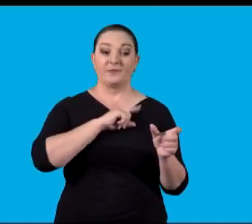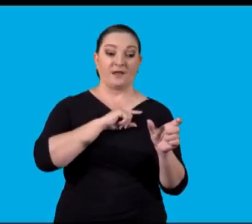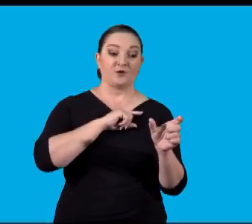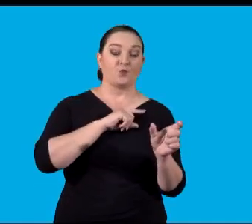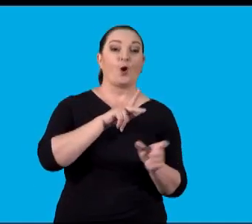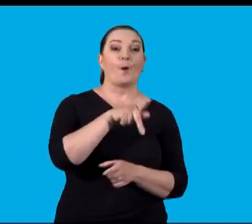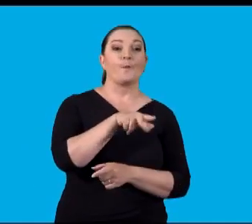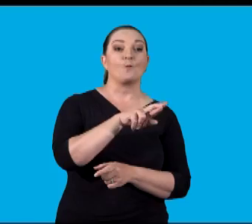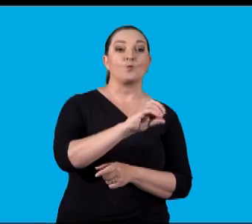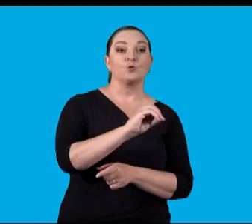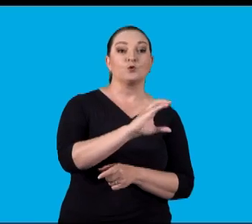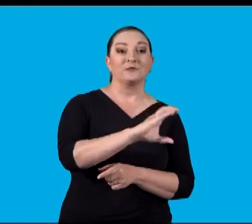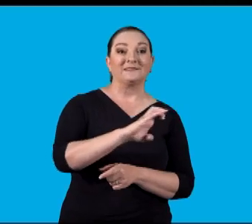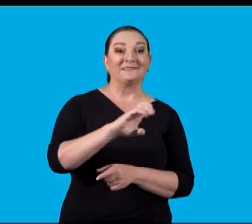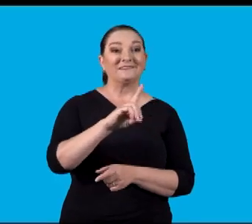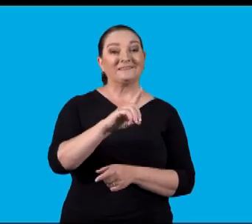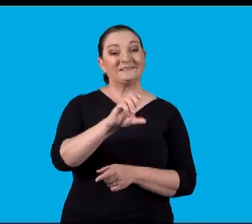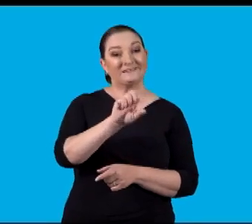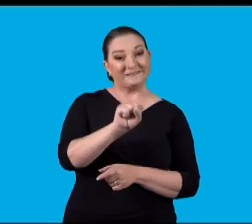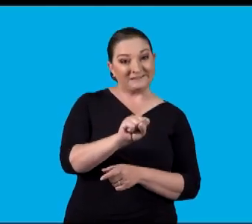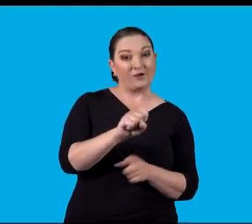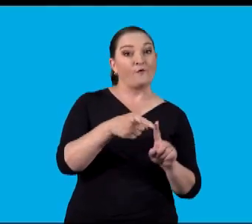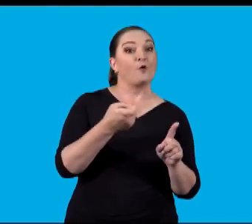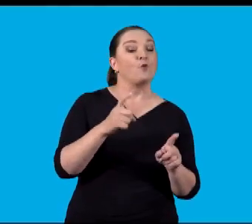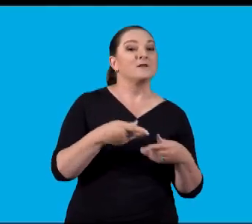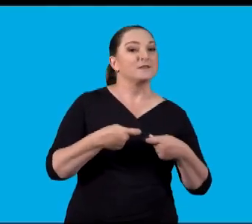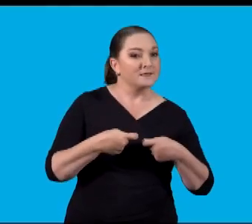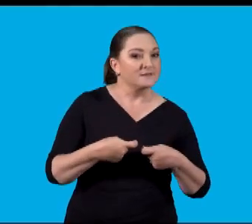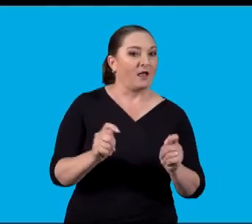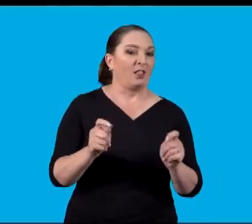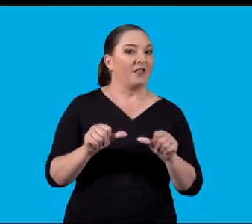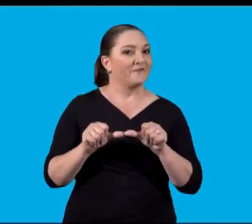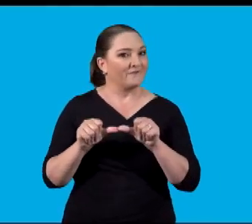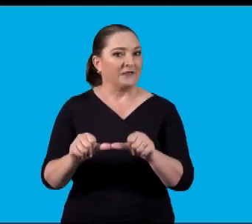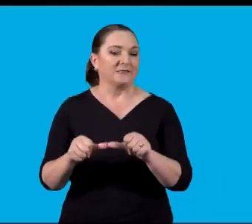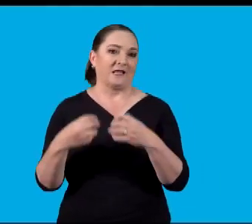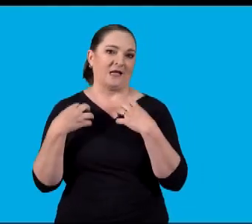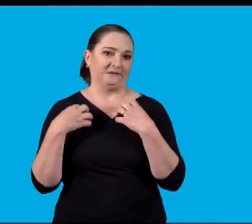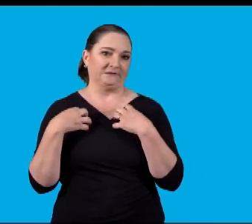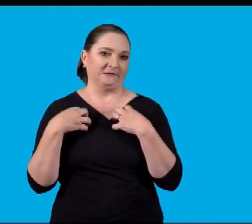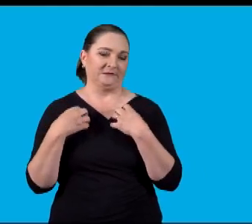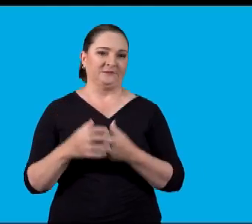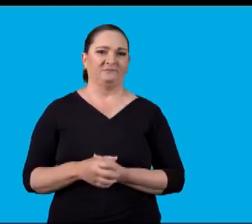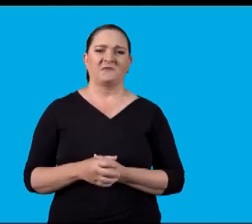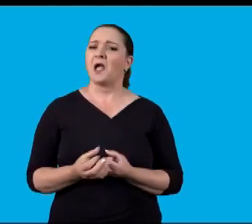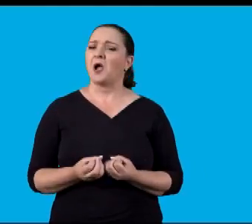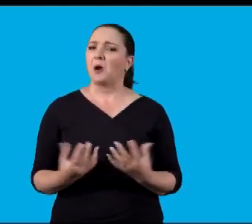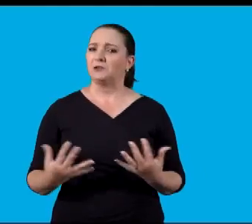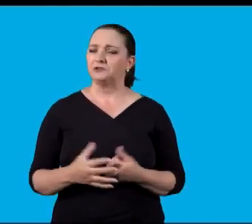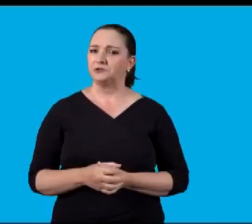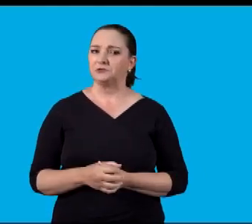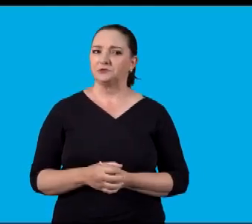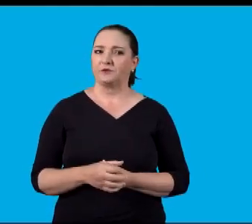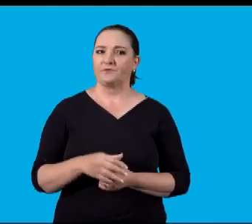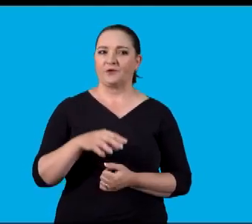proceeds from sale of fixed assets. All right? And how much was